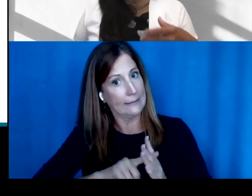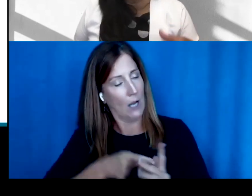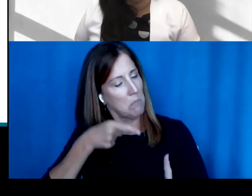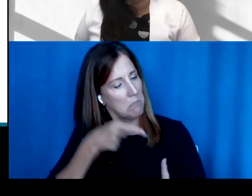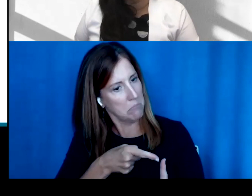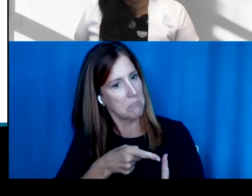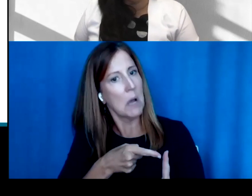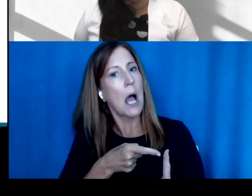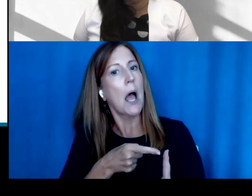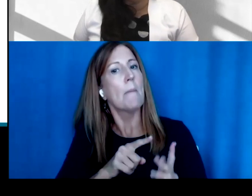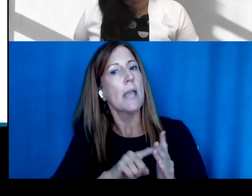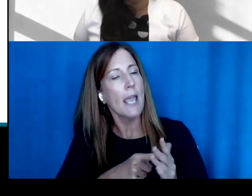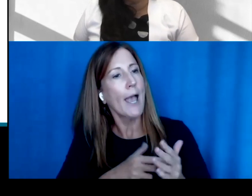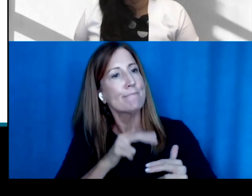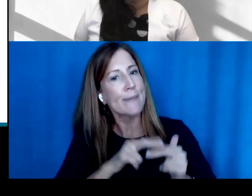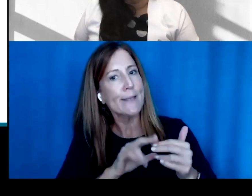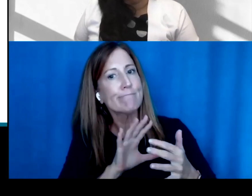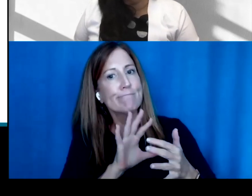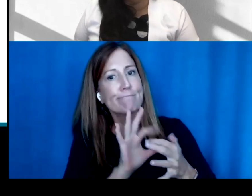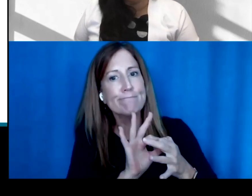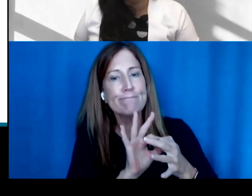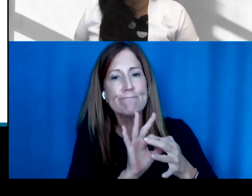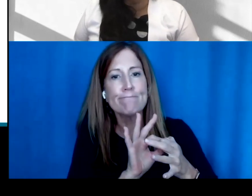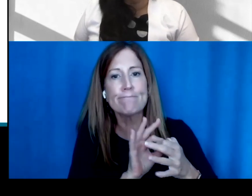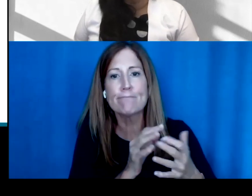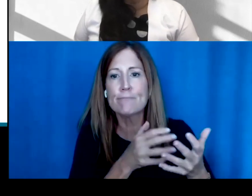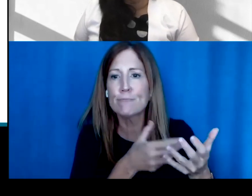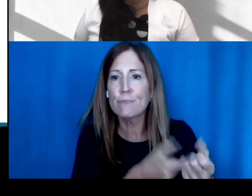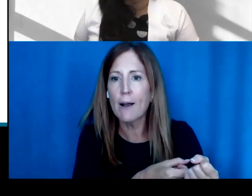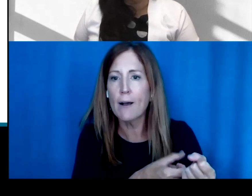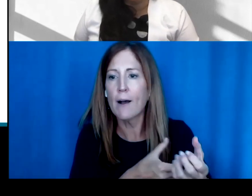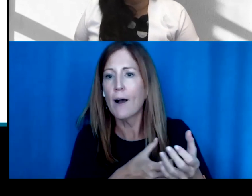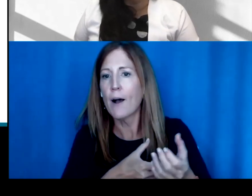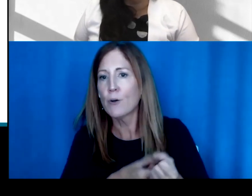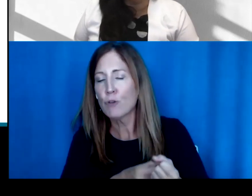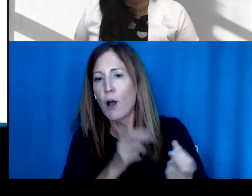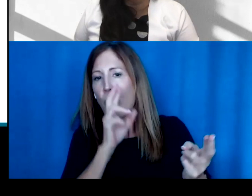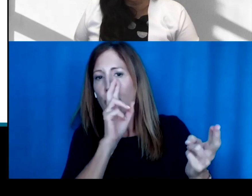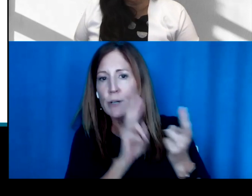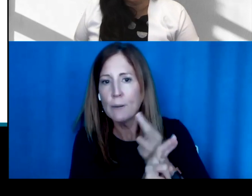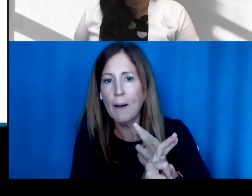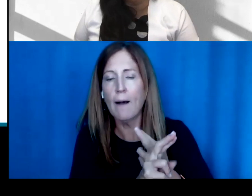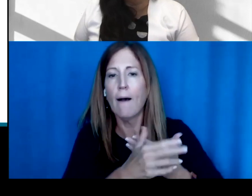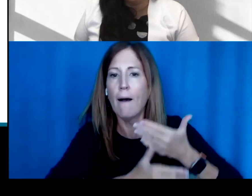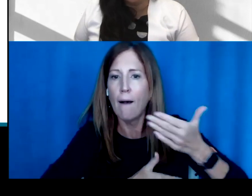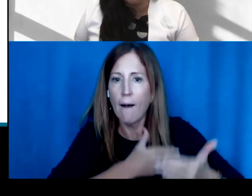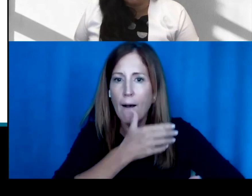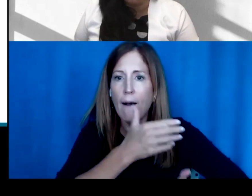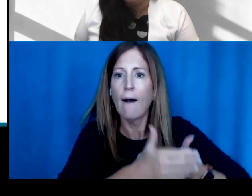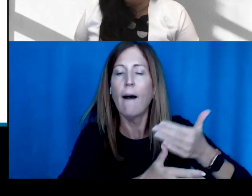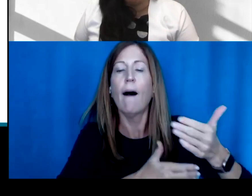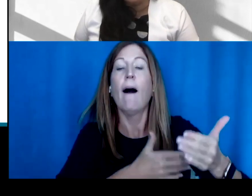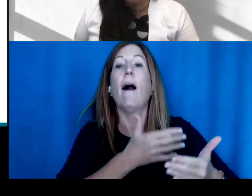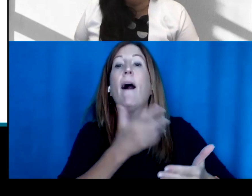can begin to build a relationship, build trust and respect for each other's work, and then